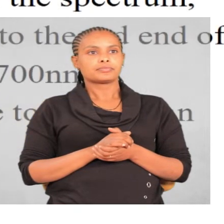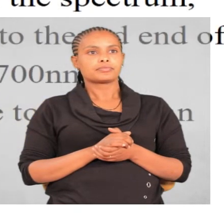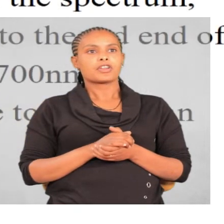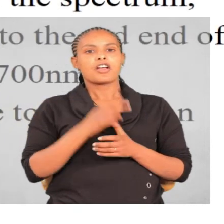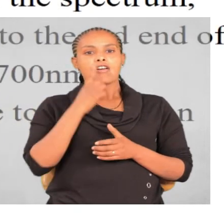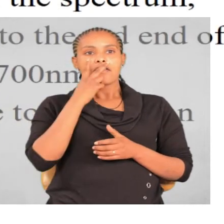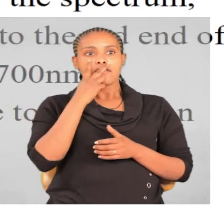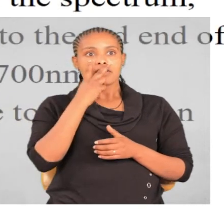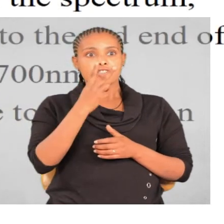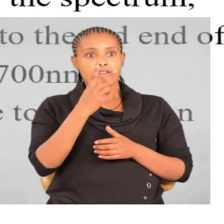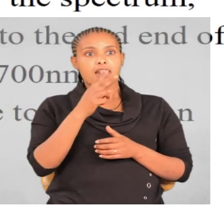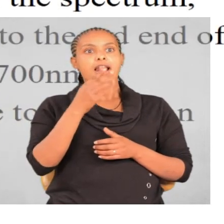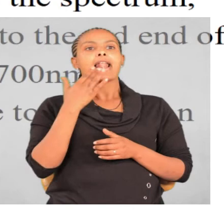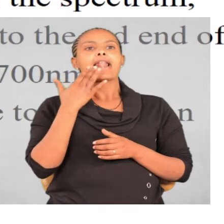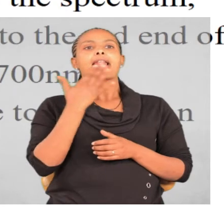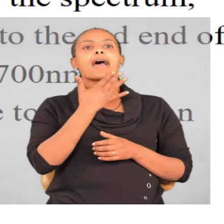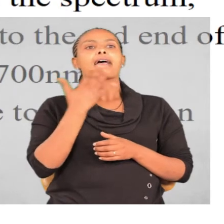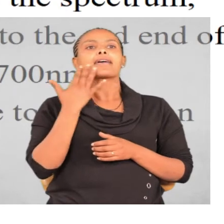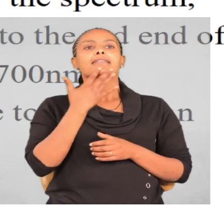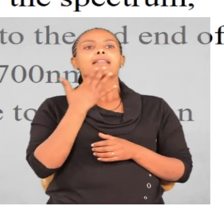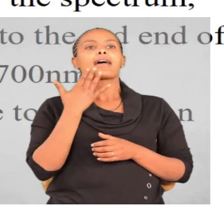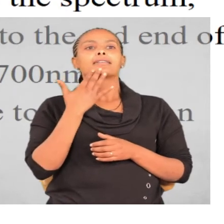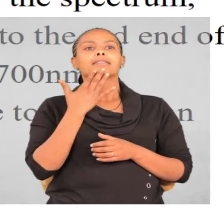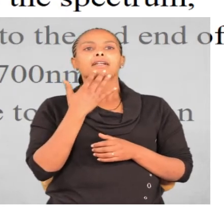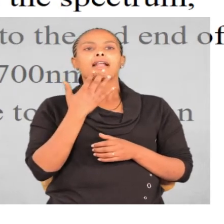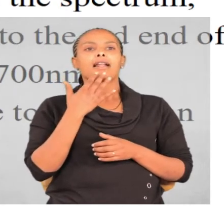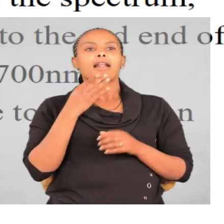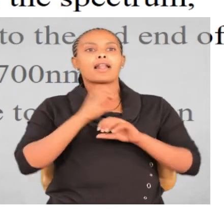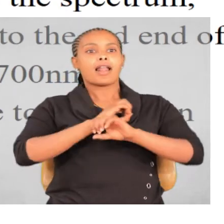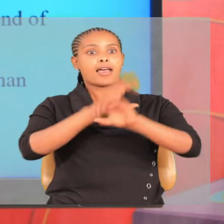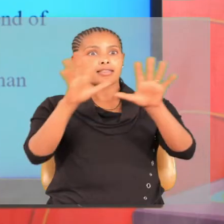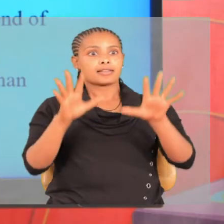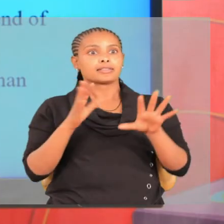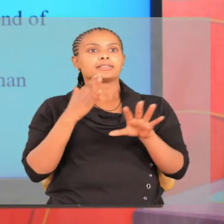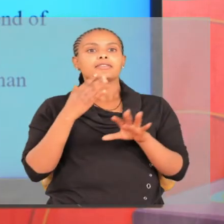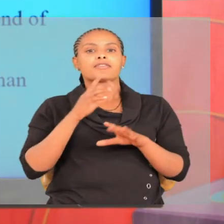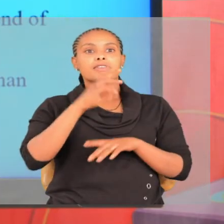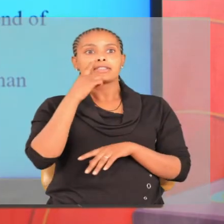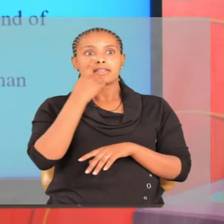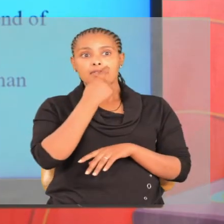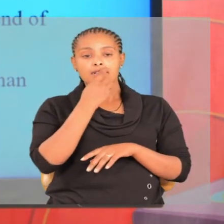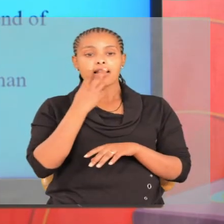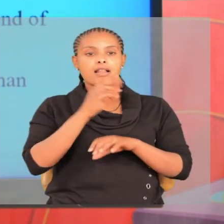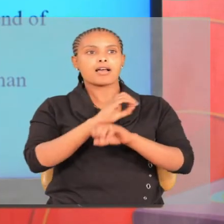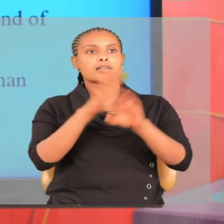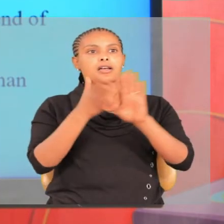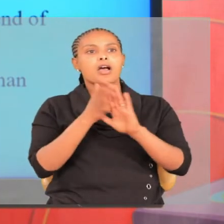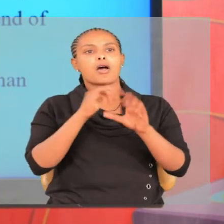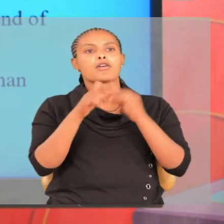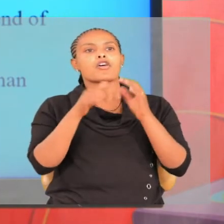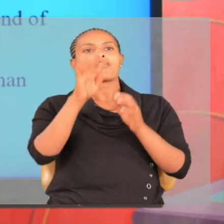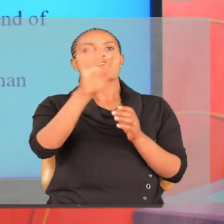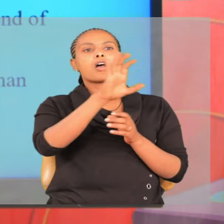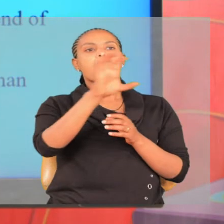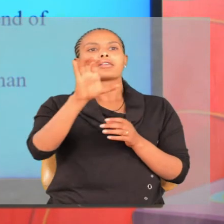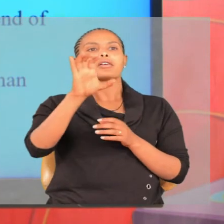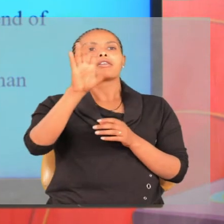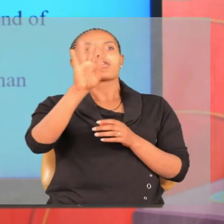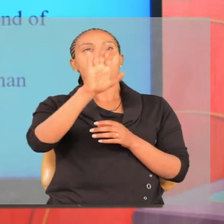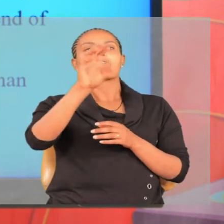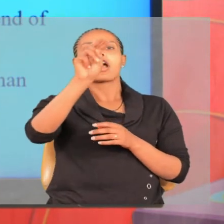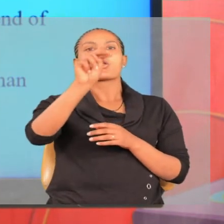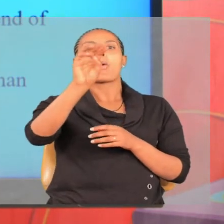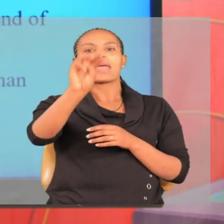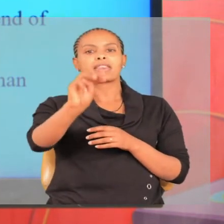Visible light extends from the violet end of the spectrum, which has a wavelength of about 400